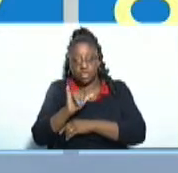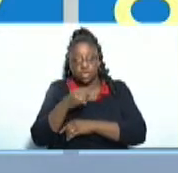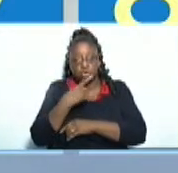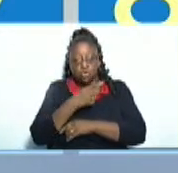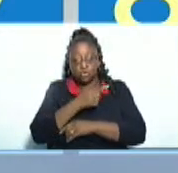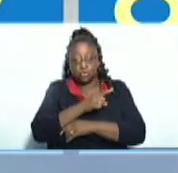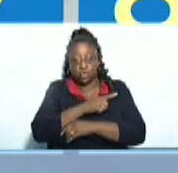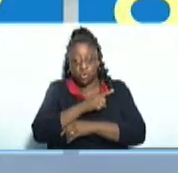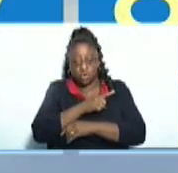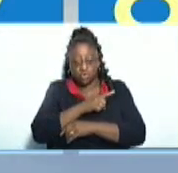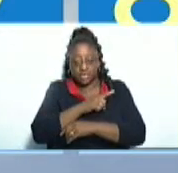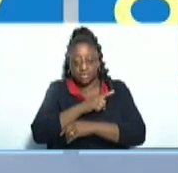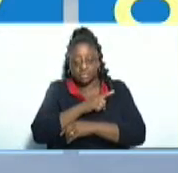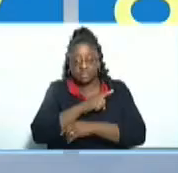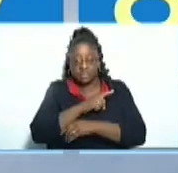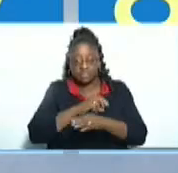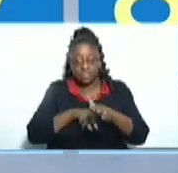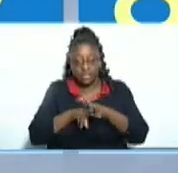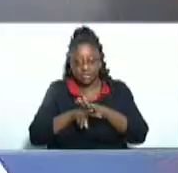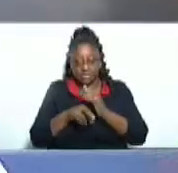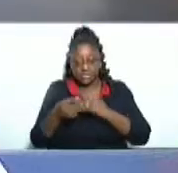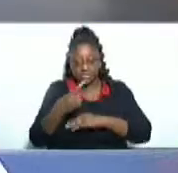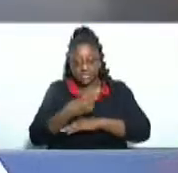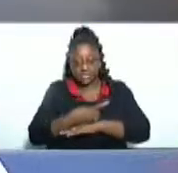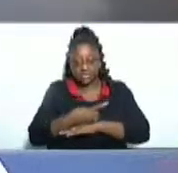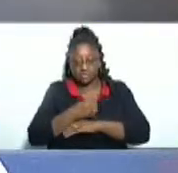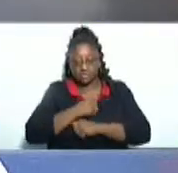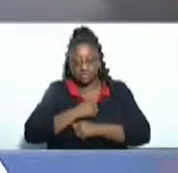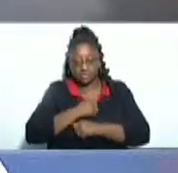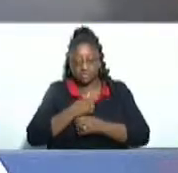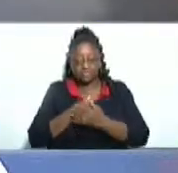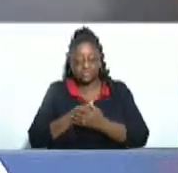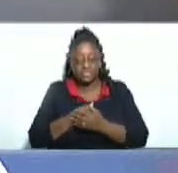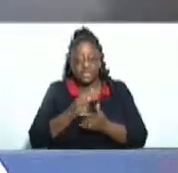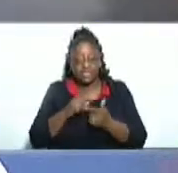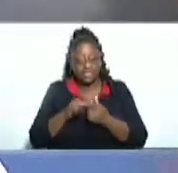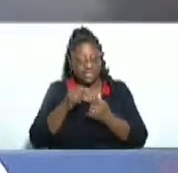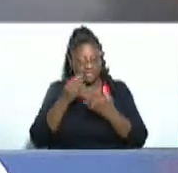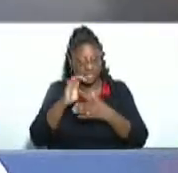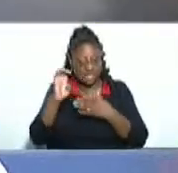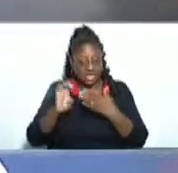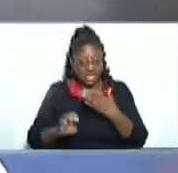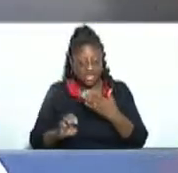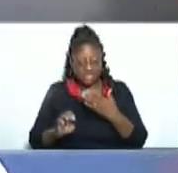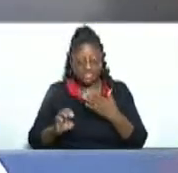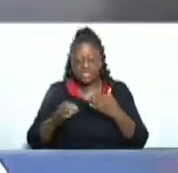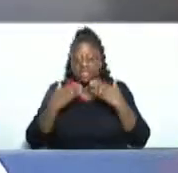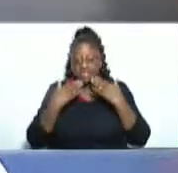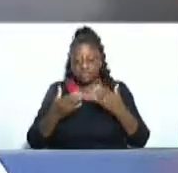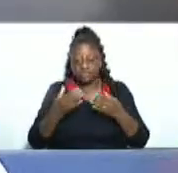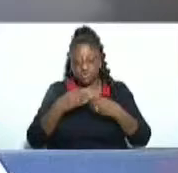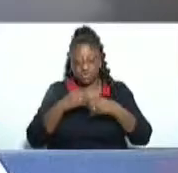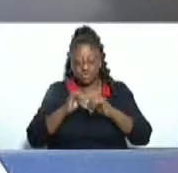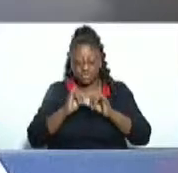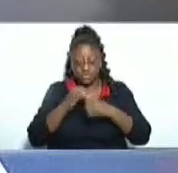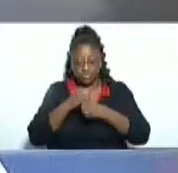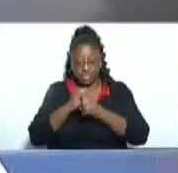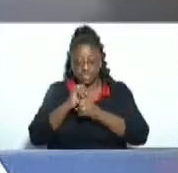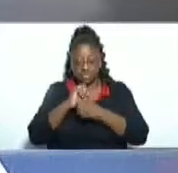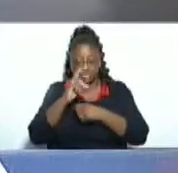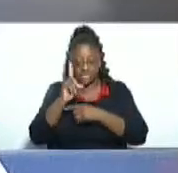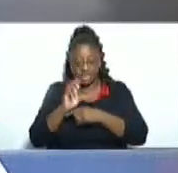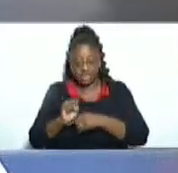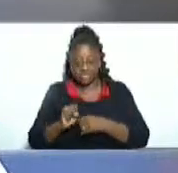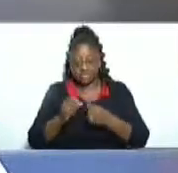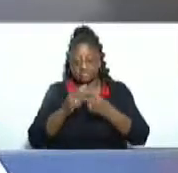Lauren today. May his soul rest in peace. Desmond. Thanks, Basil. That ends the Bahamas Tonight, the Weekend Edition. We thank you for continuing to make ZNS your #1 news